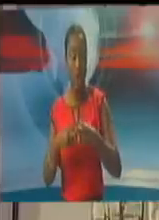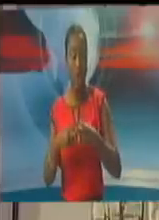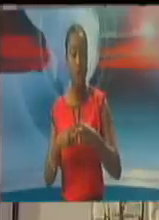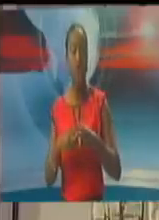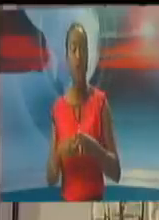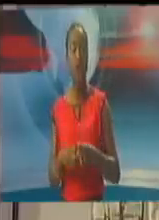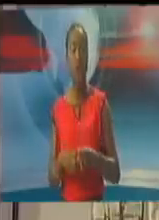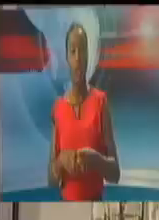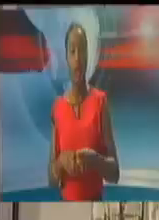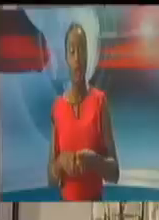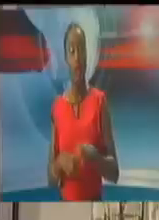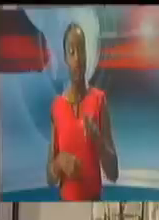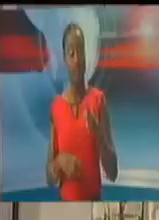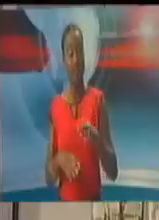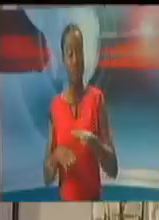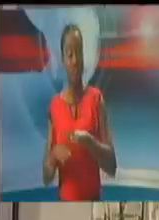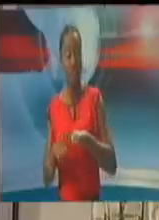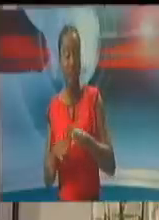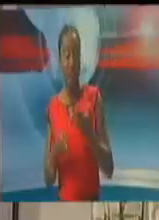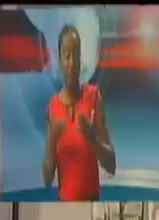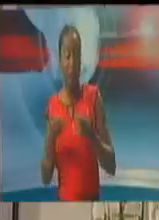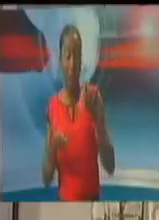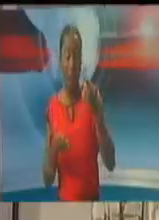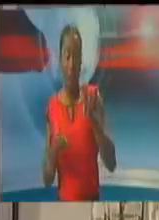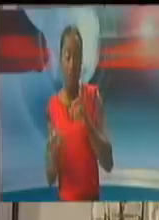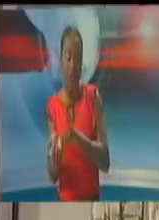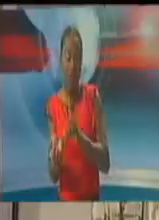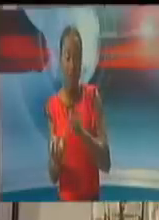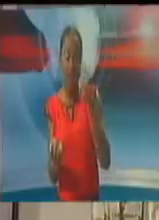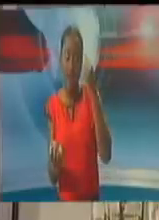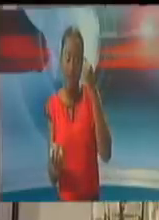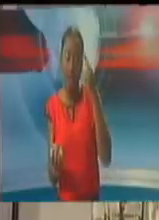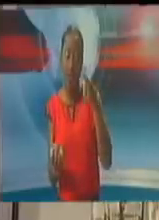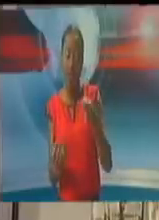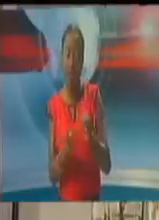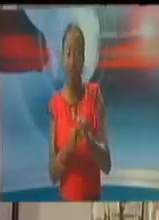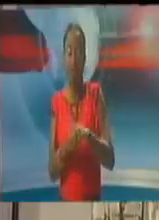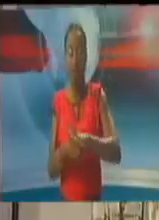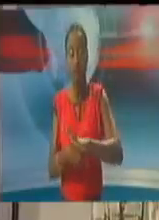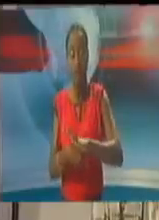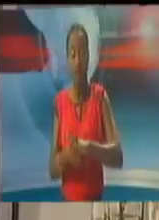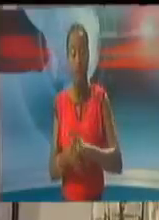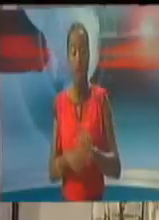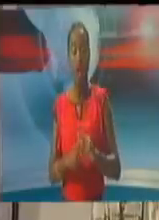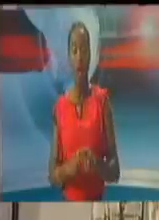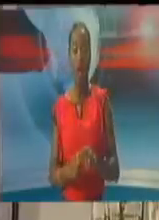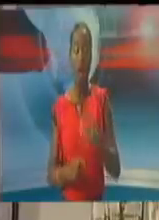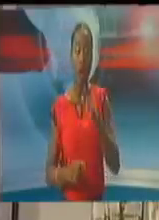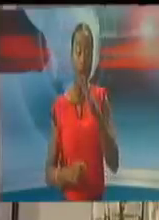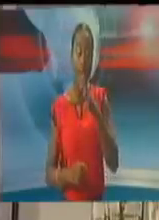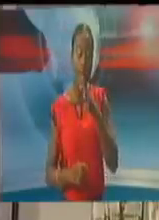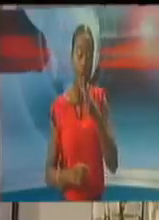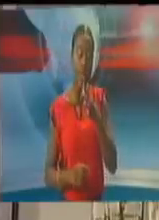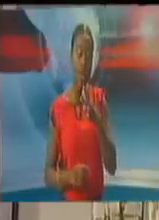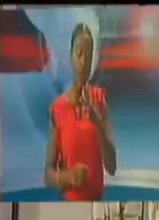as a likely case of COVID-19, her mother, Paige Figgy, said Wednesday.